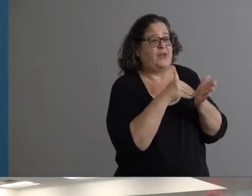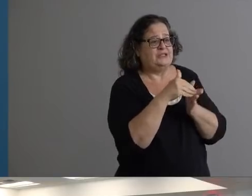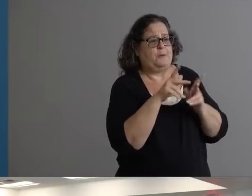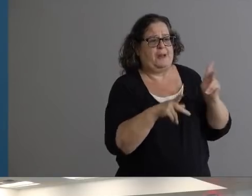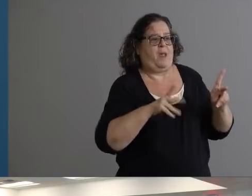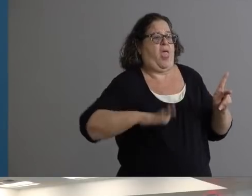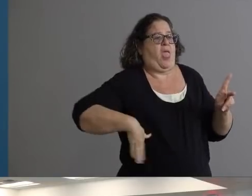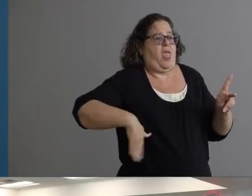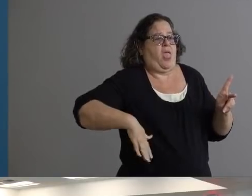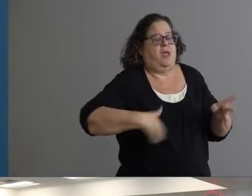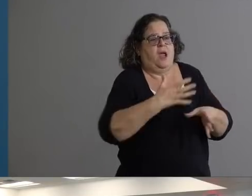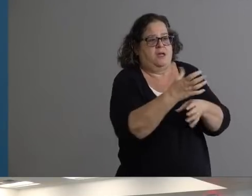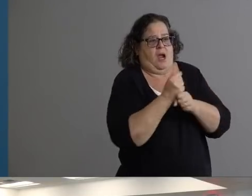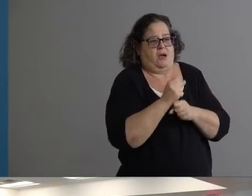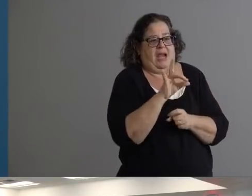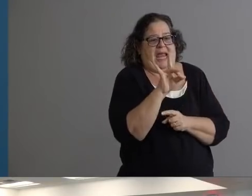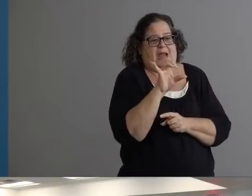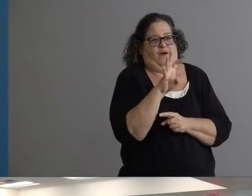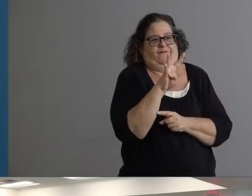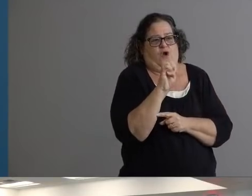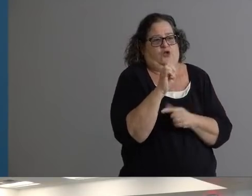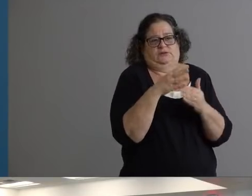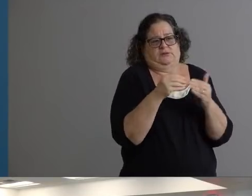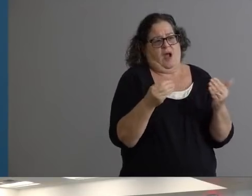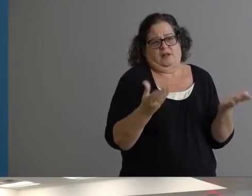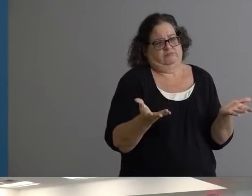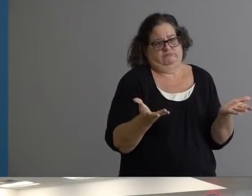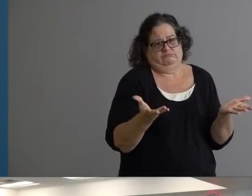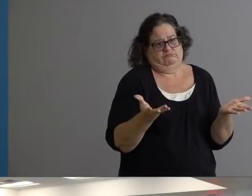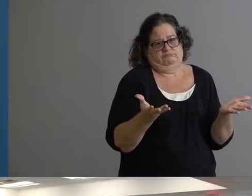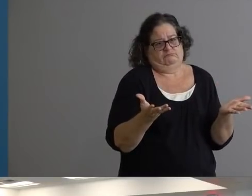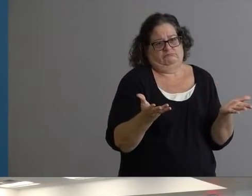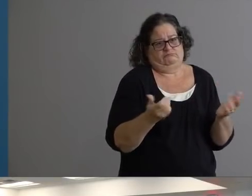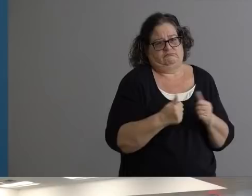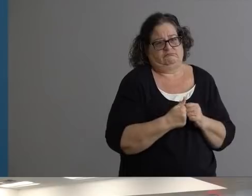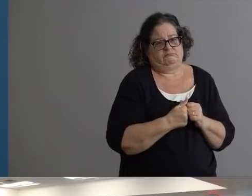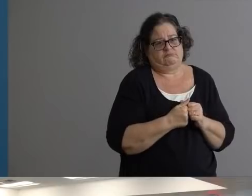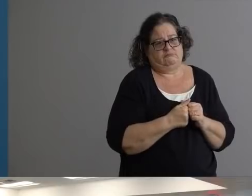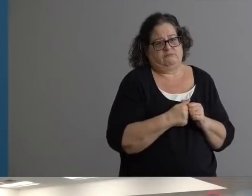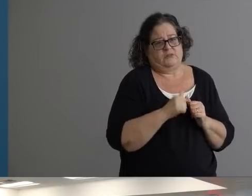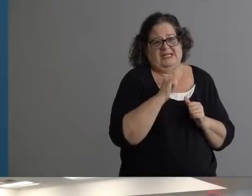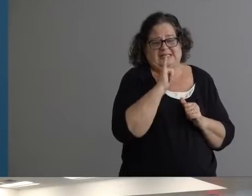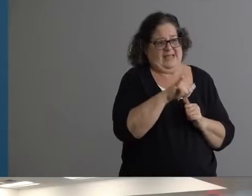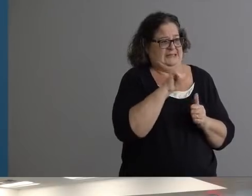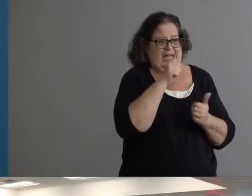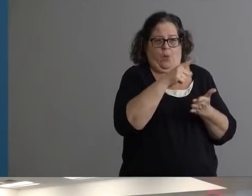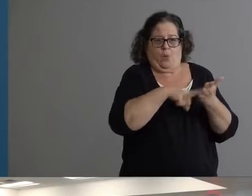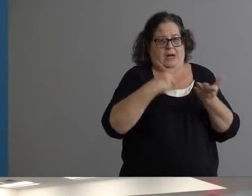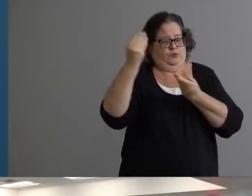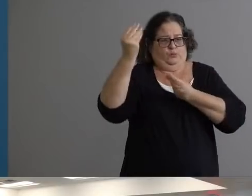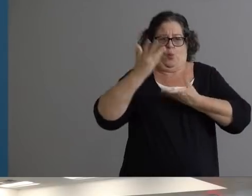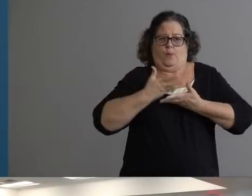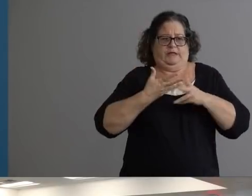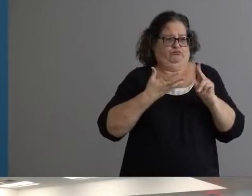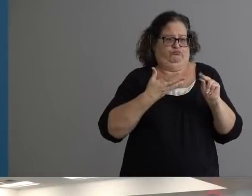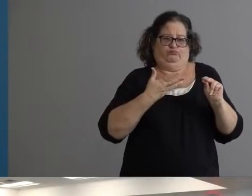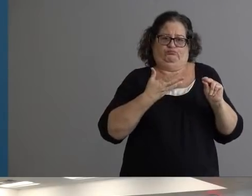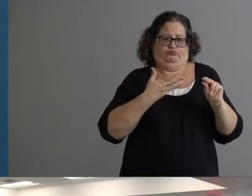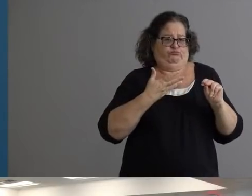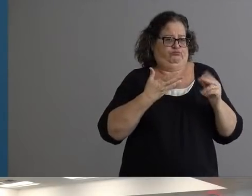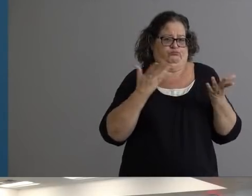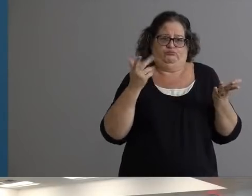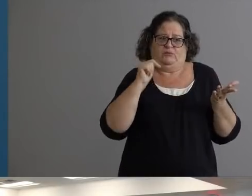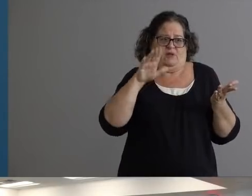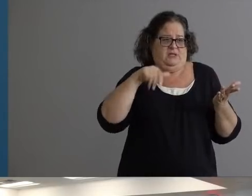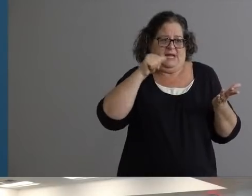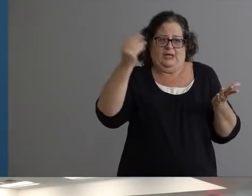those are not the numbers that we're receiving from the industry and individuals. Numbers say 100,000 people haven't